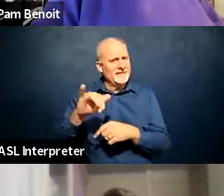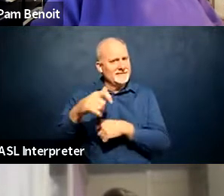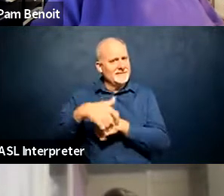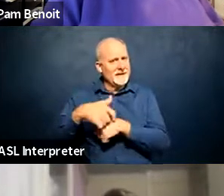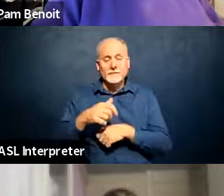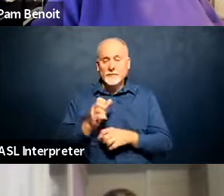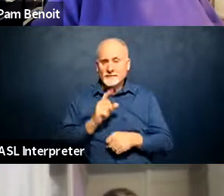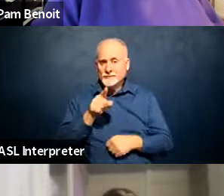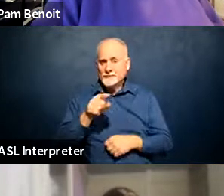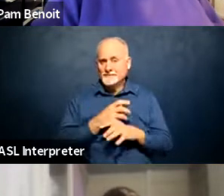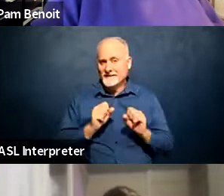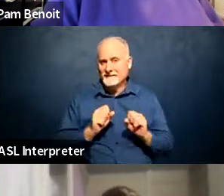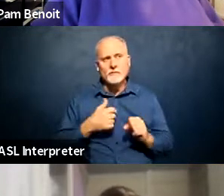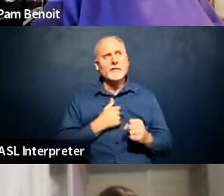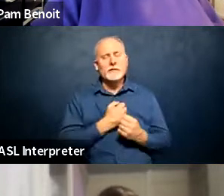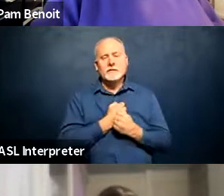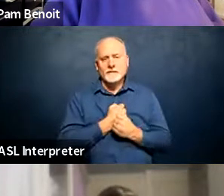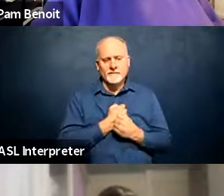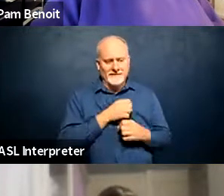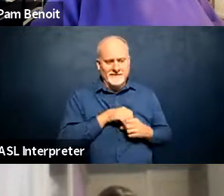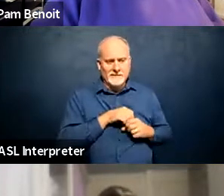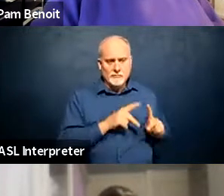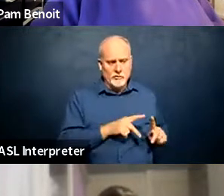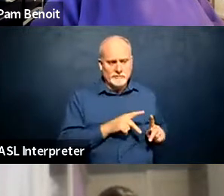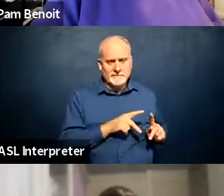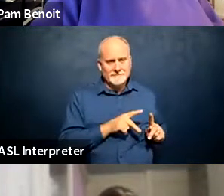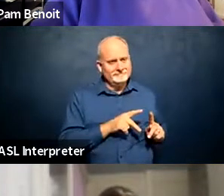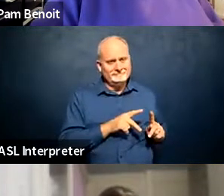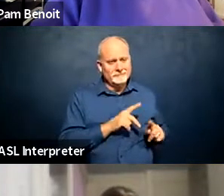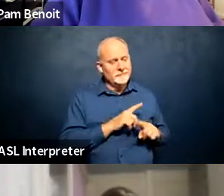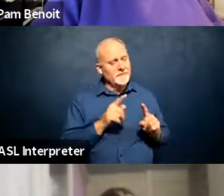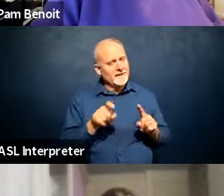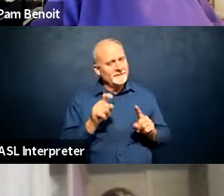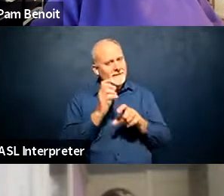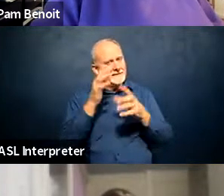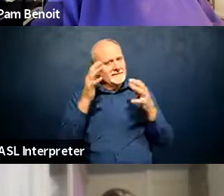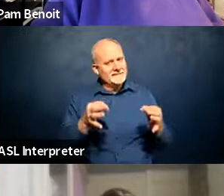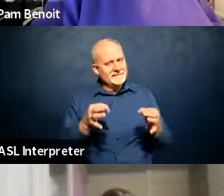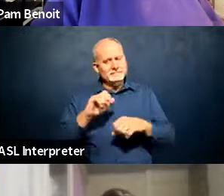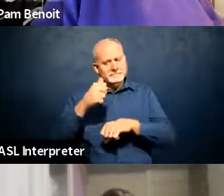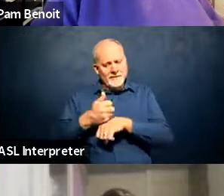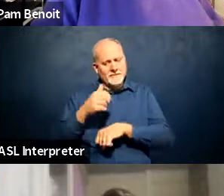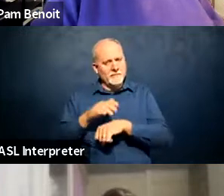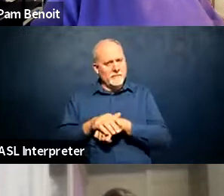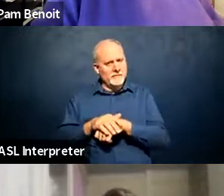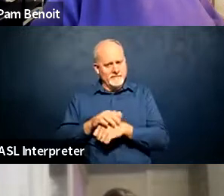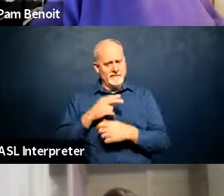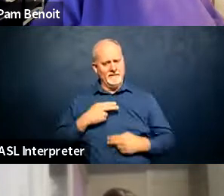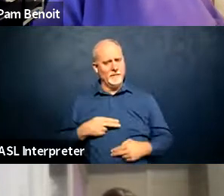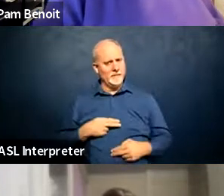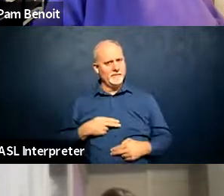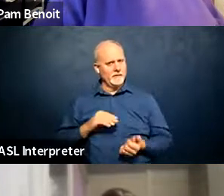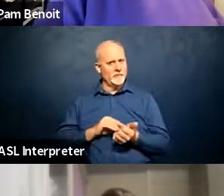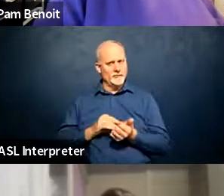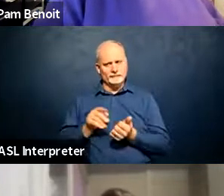would love to have an in-person commencement, but we need to really make a decision that's based on public health considerations. And with that, I